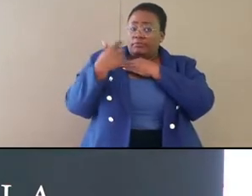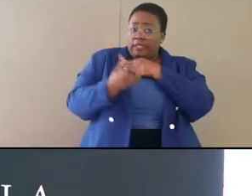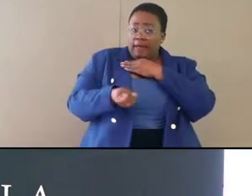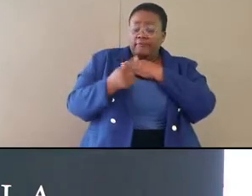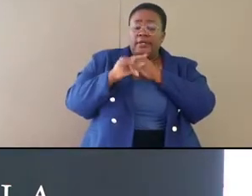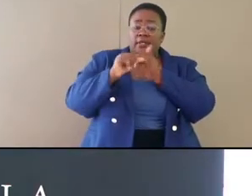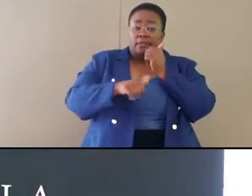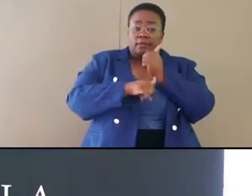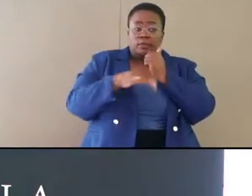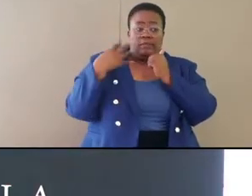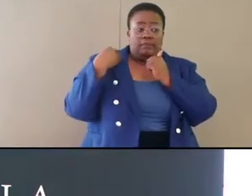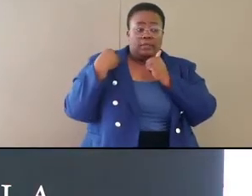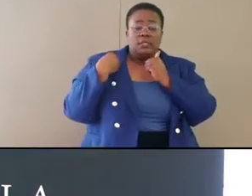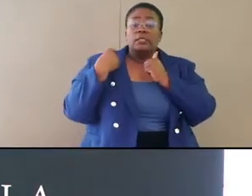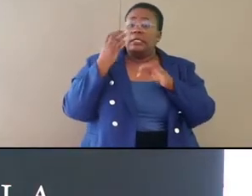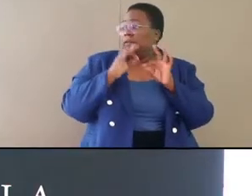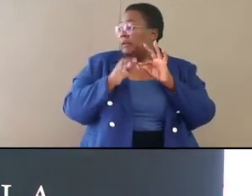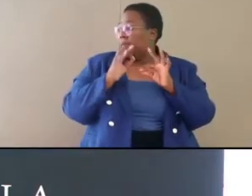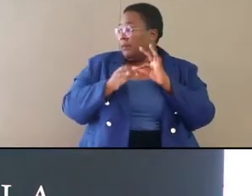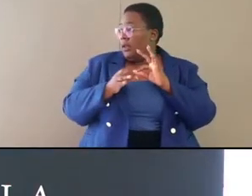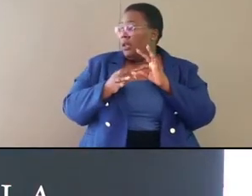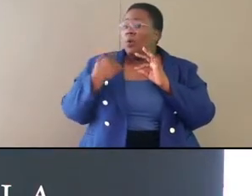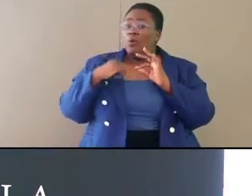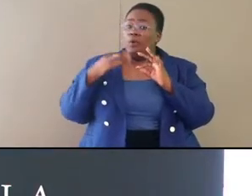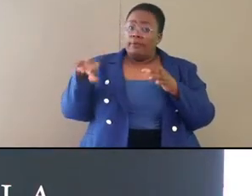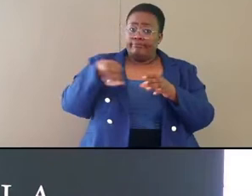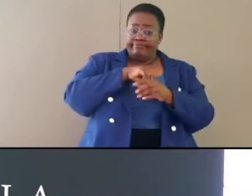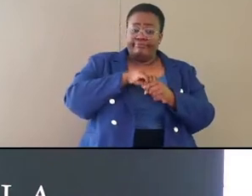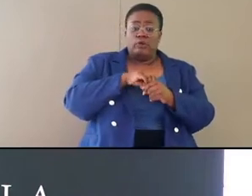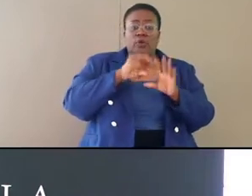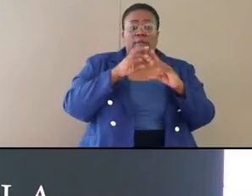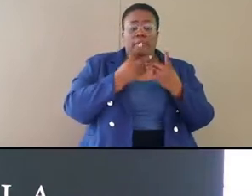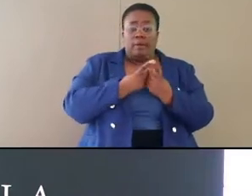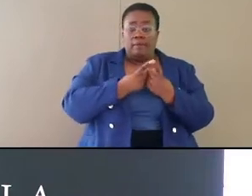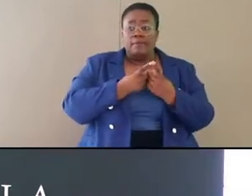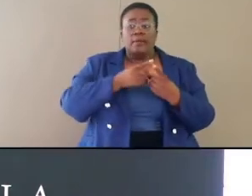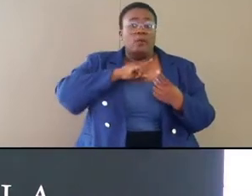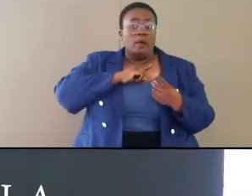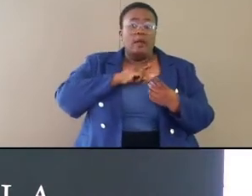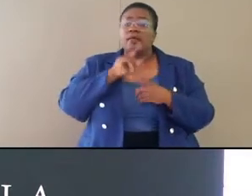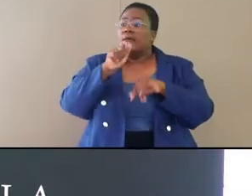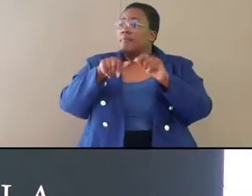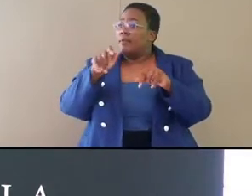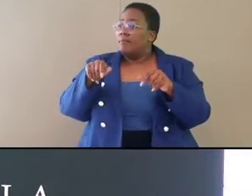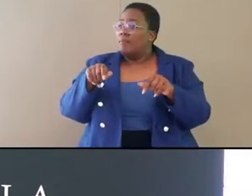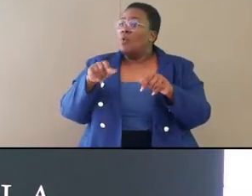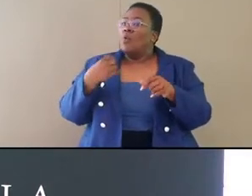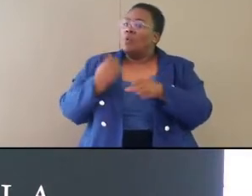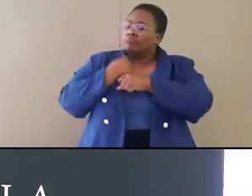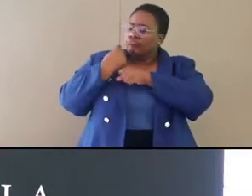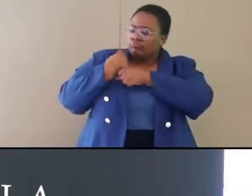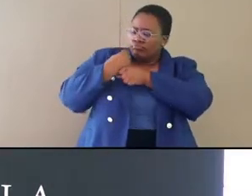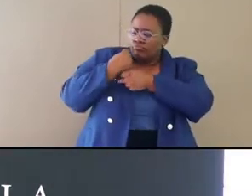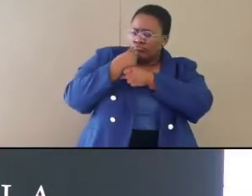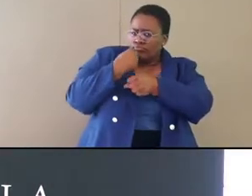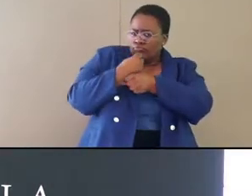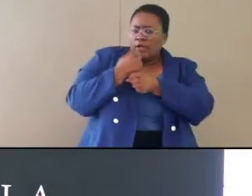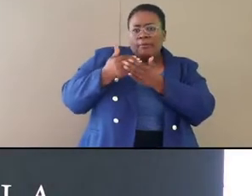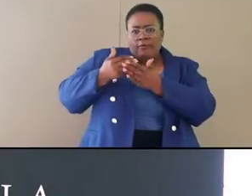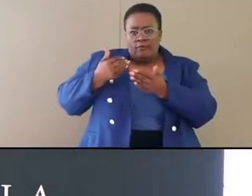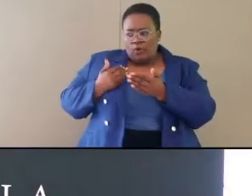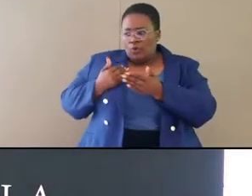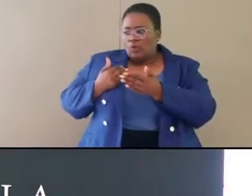is simple. We came into a department on the basis of people that had done a lot of work before us.